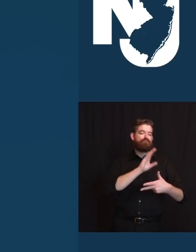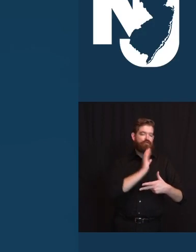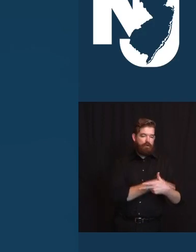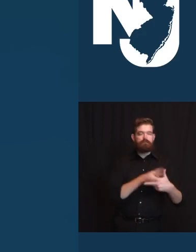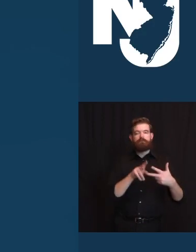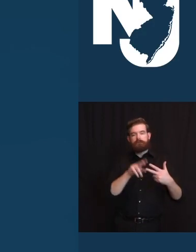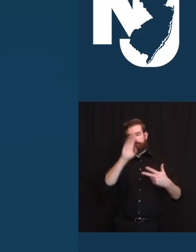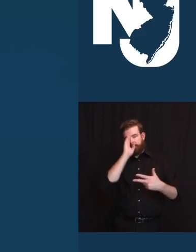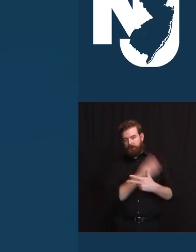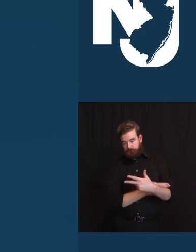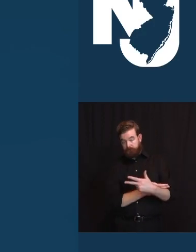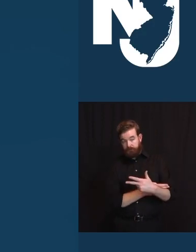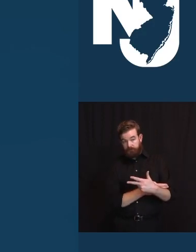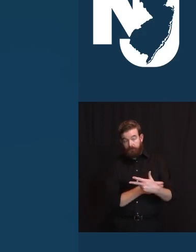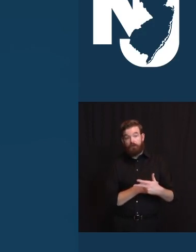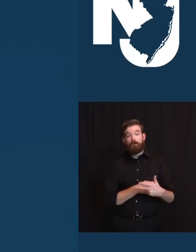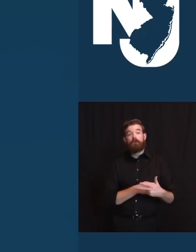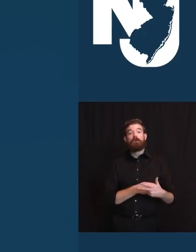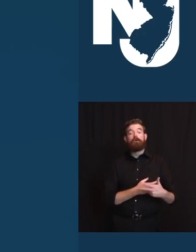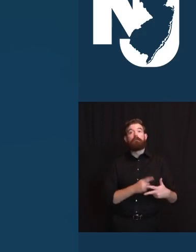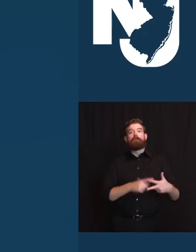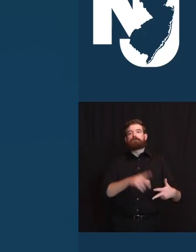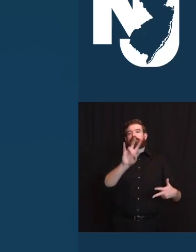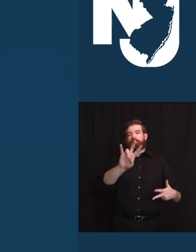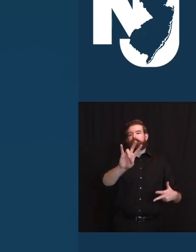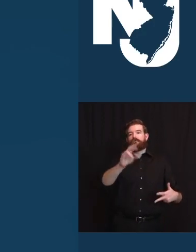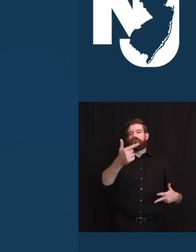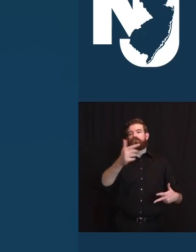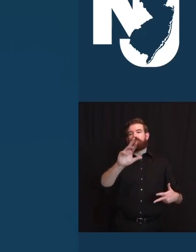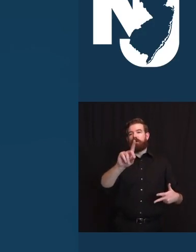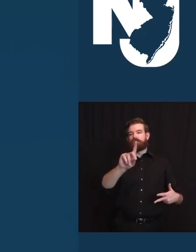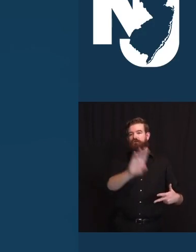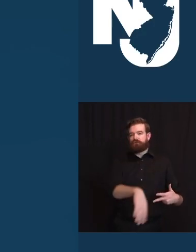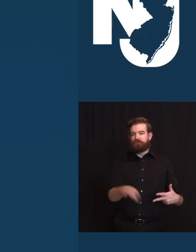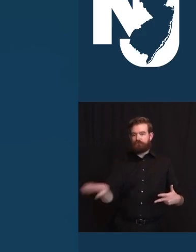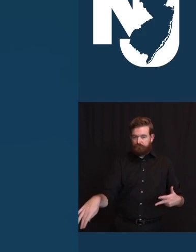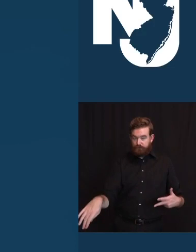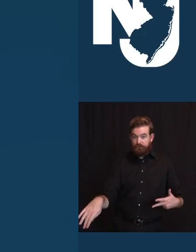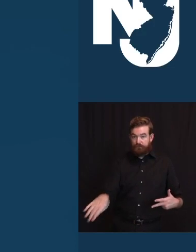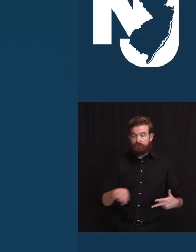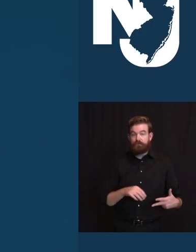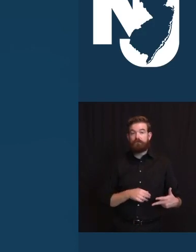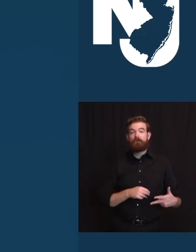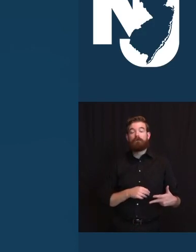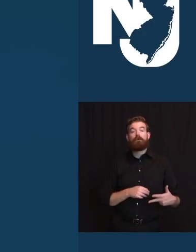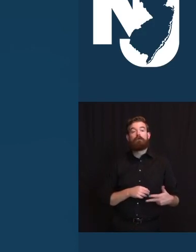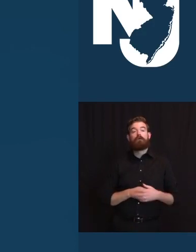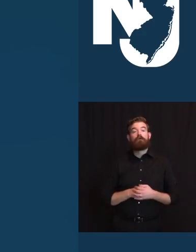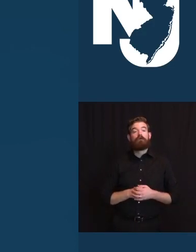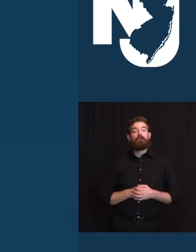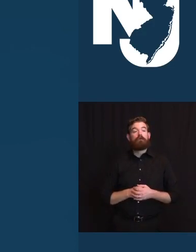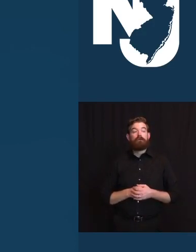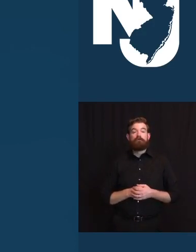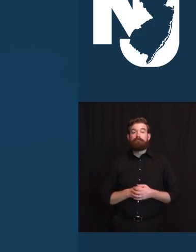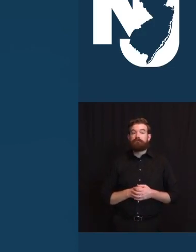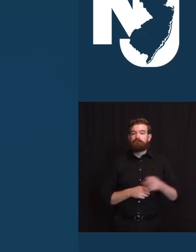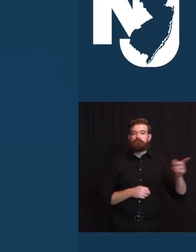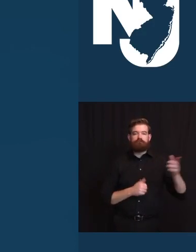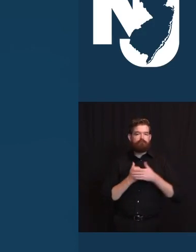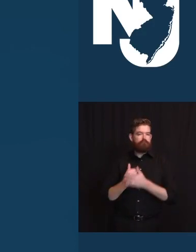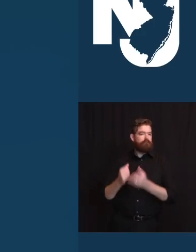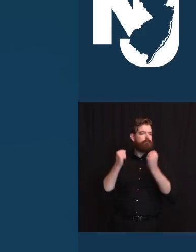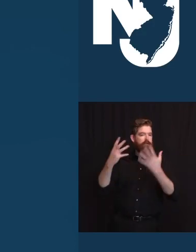as 7 grandchildren. He also leaves a legacy that is measured in countless immigrants he helped throughout his time as a member of our New